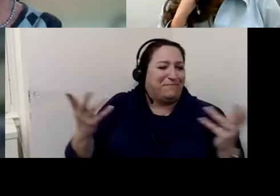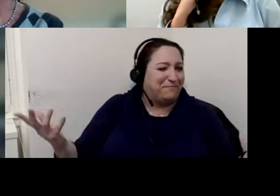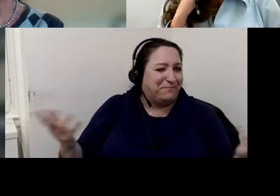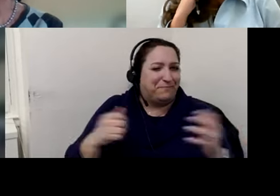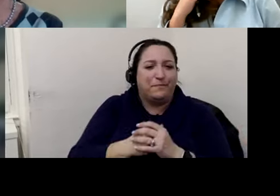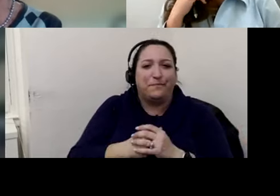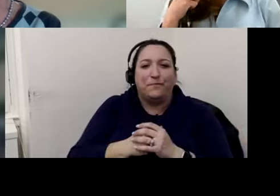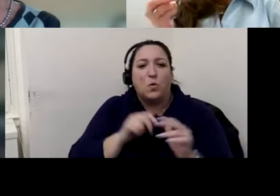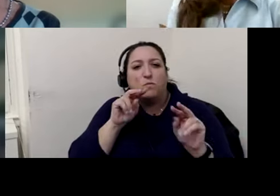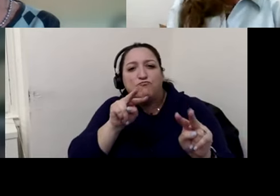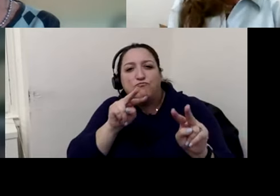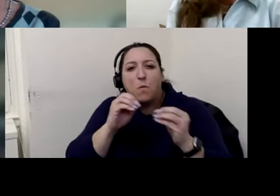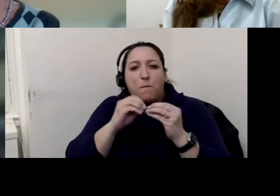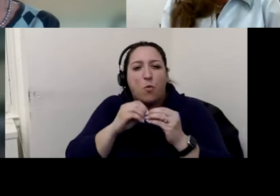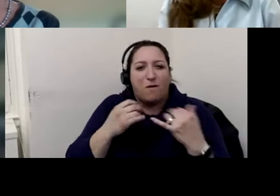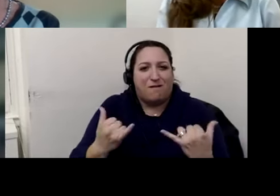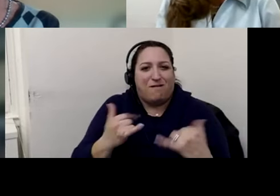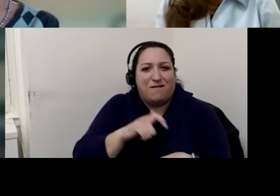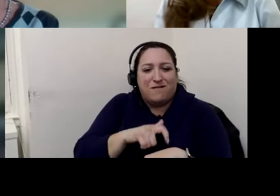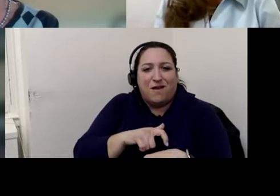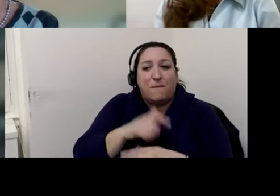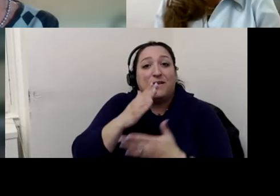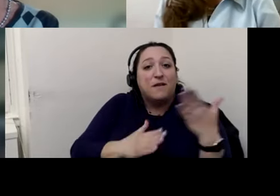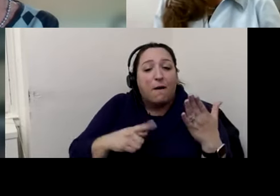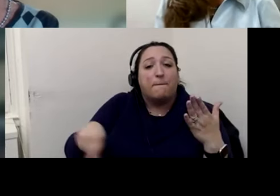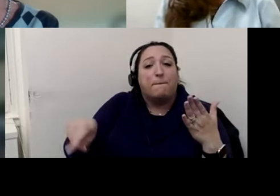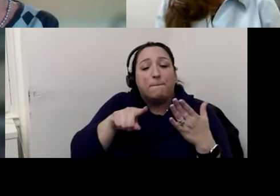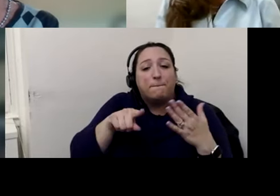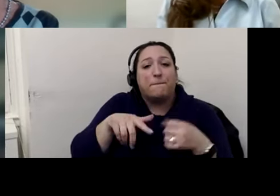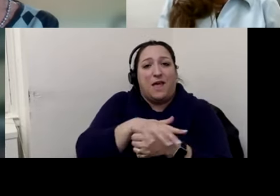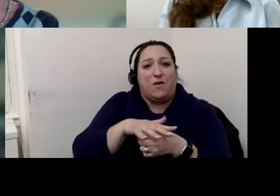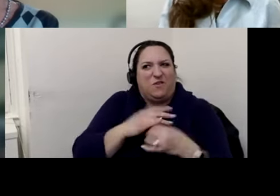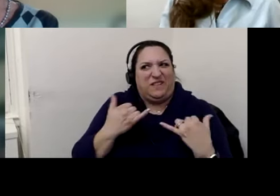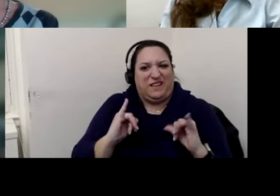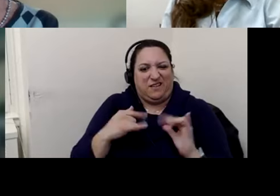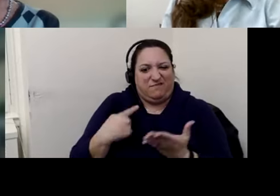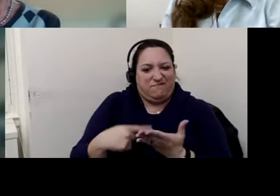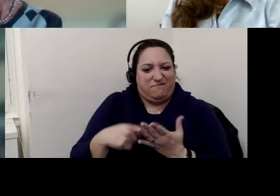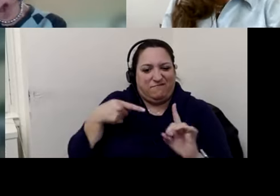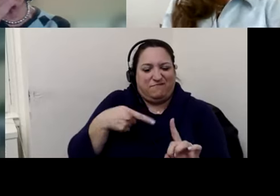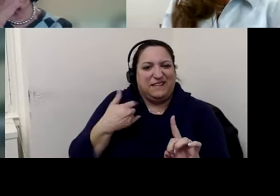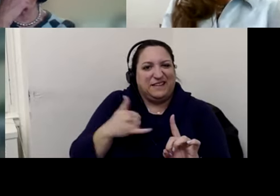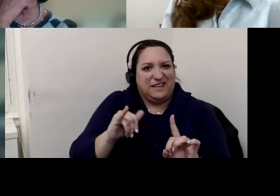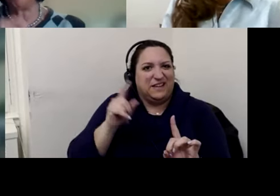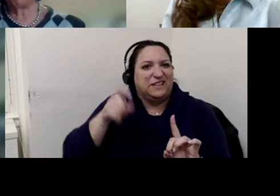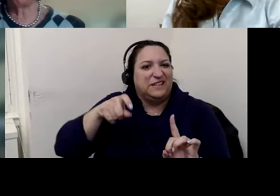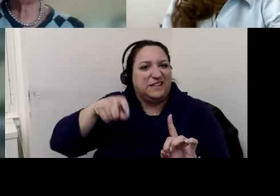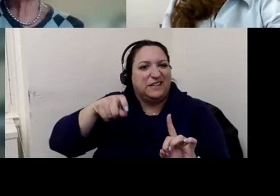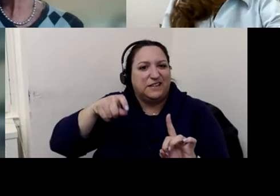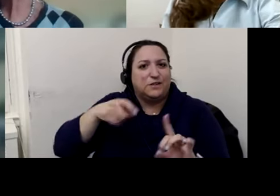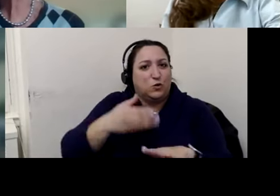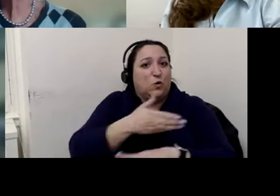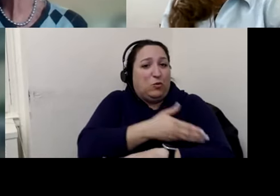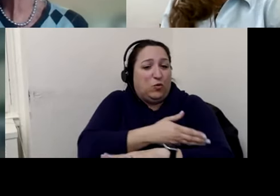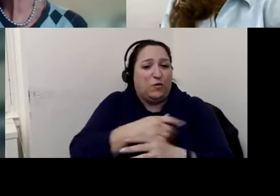Looking at more current times, just some of the areas that we are still talking about that still need to